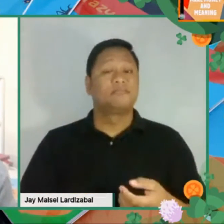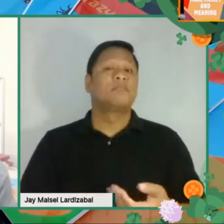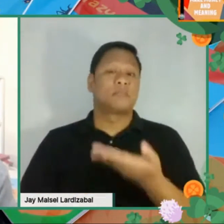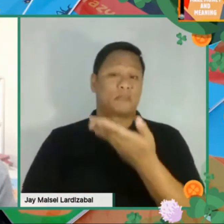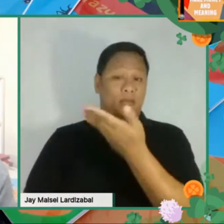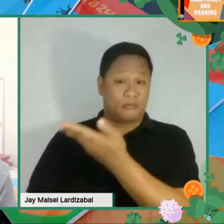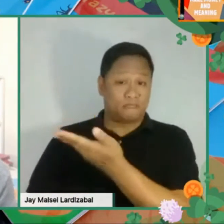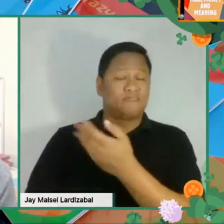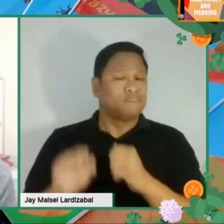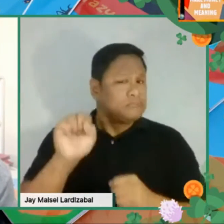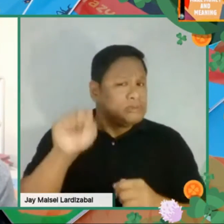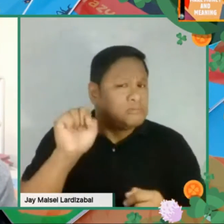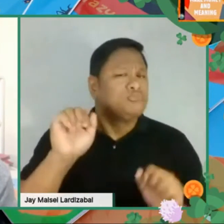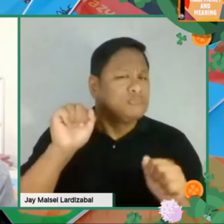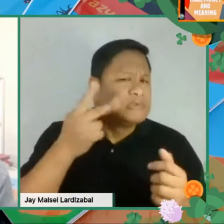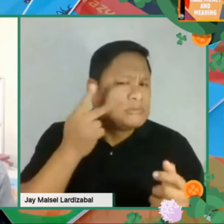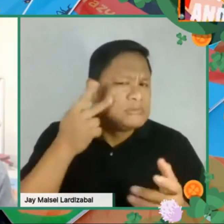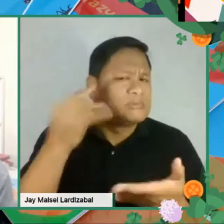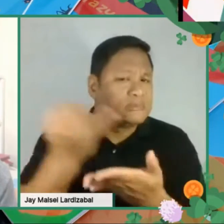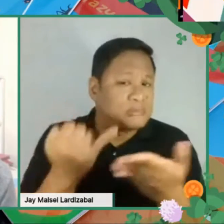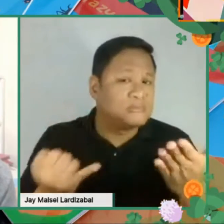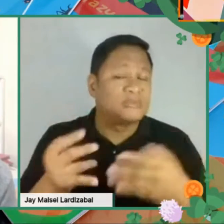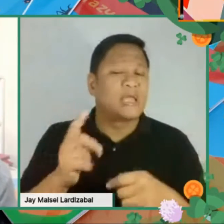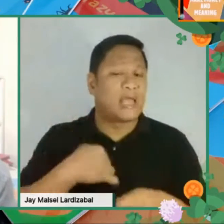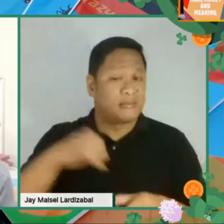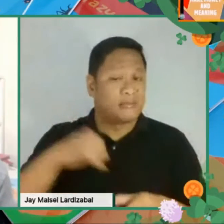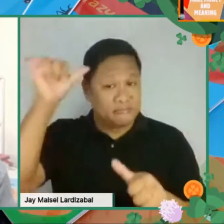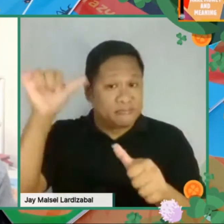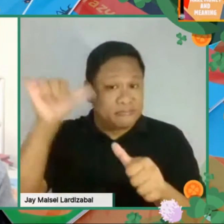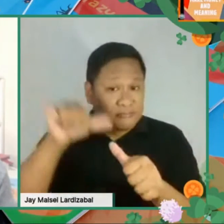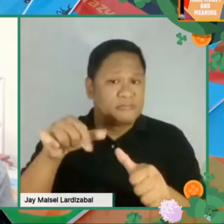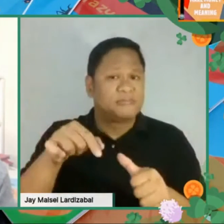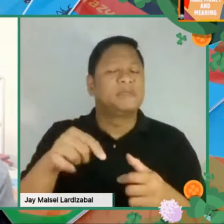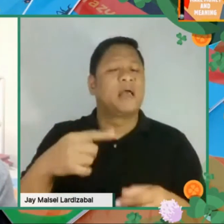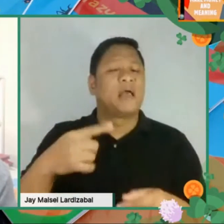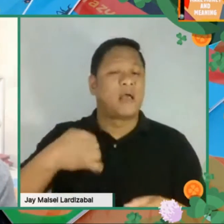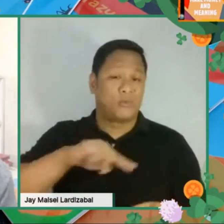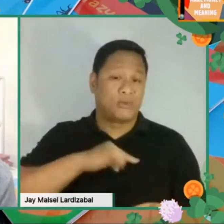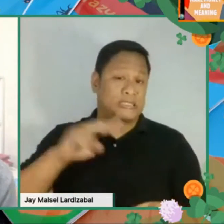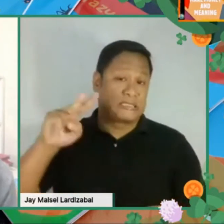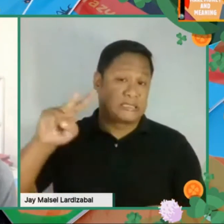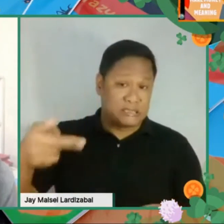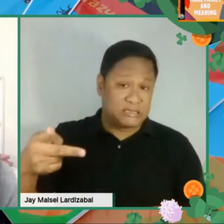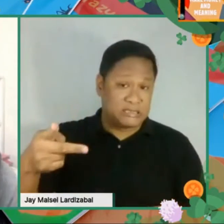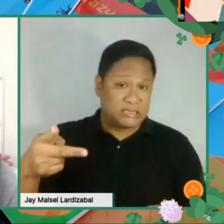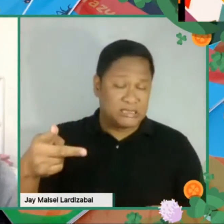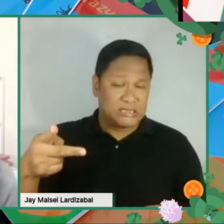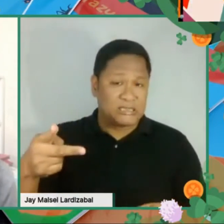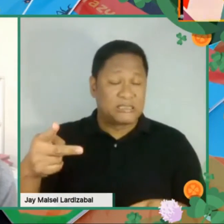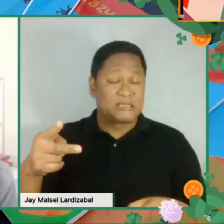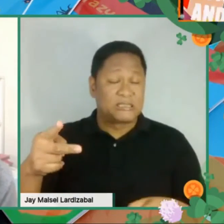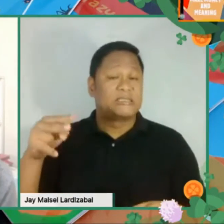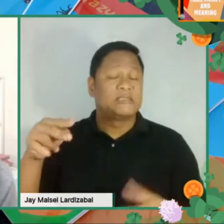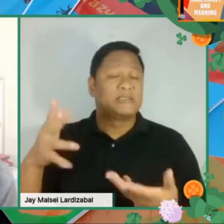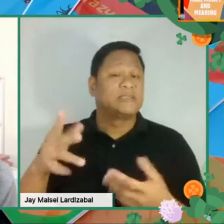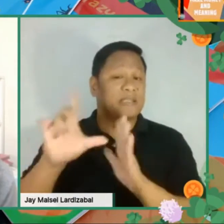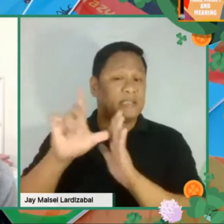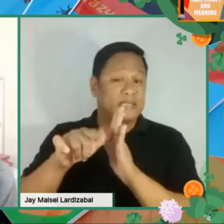Mm. Happy. Yes, I just remembered because our second broadcast tonight at